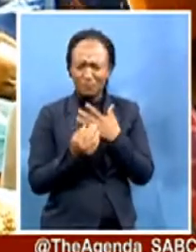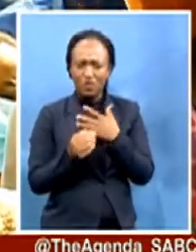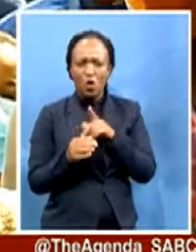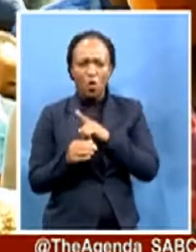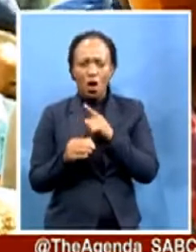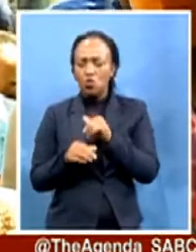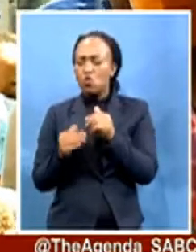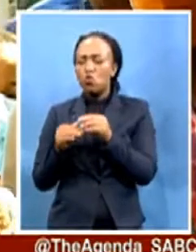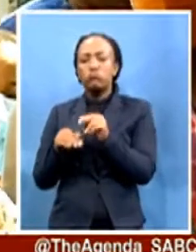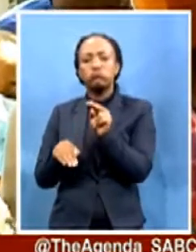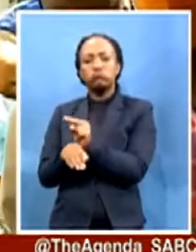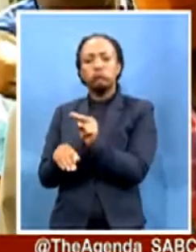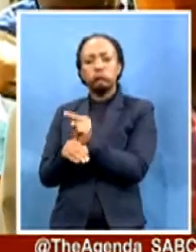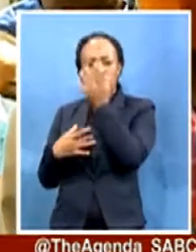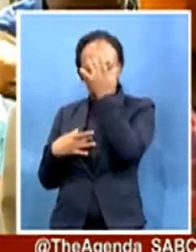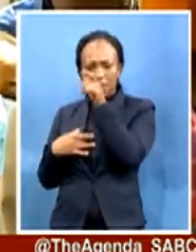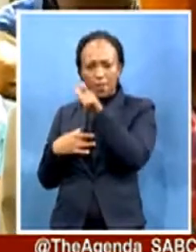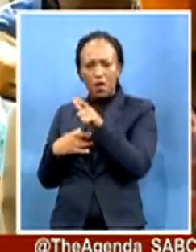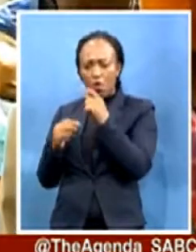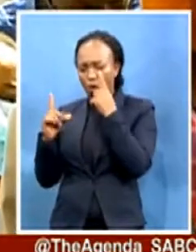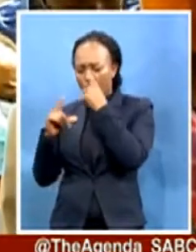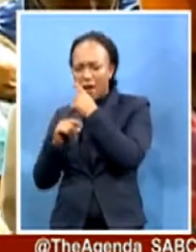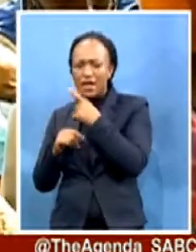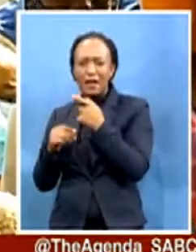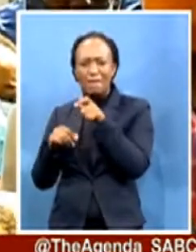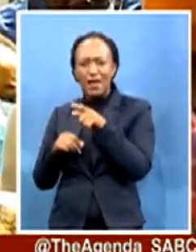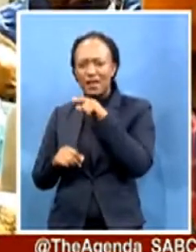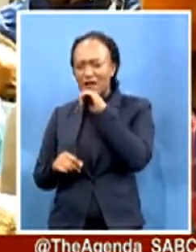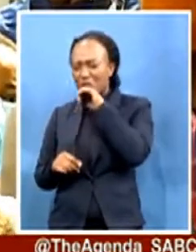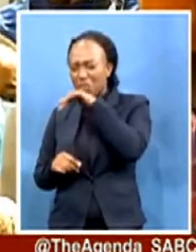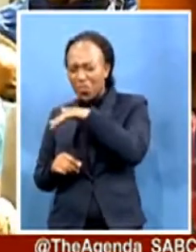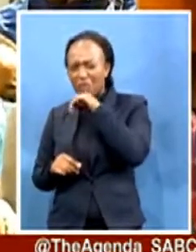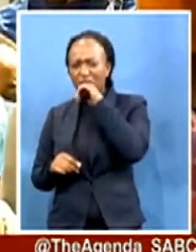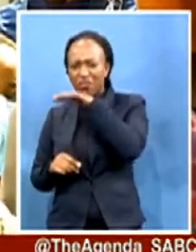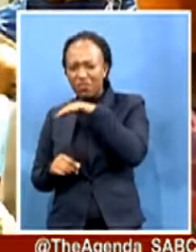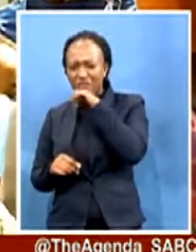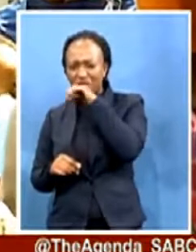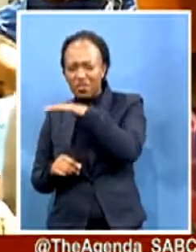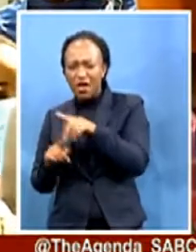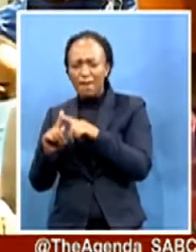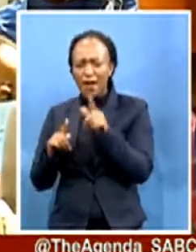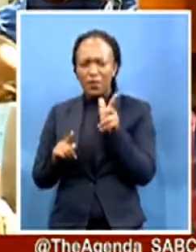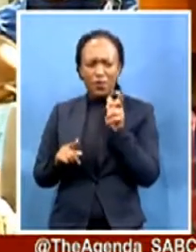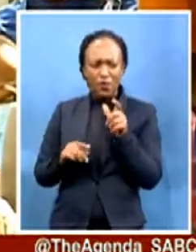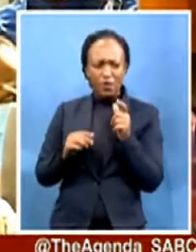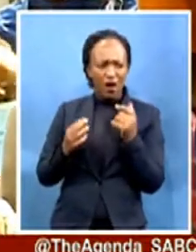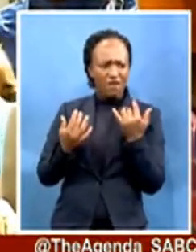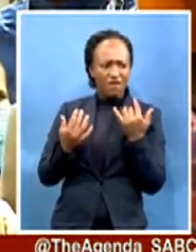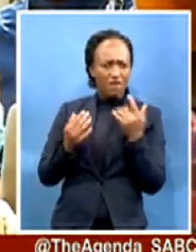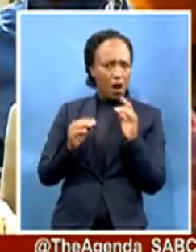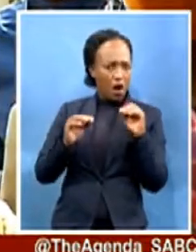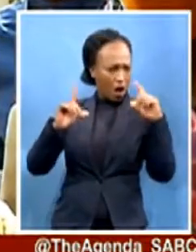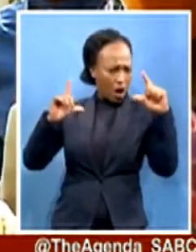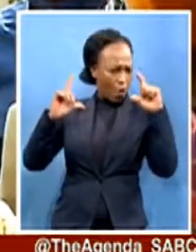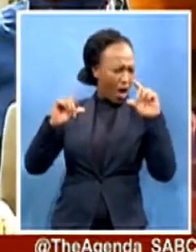complicating because of vomiting and so on, but to be able to be alert to other disasters that could be taking place around your patient is